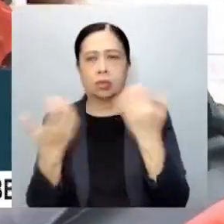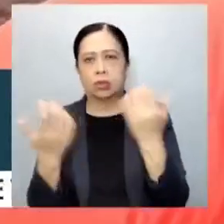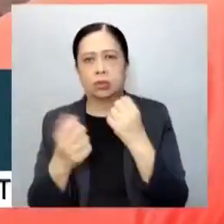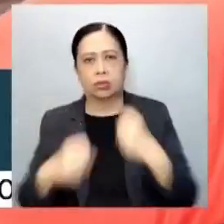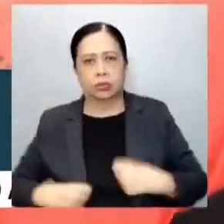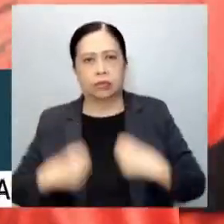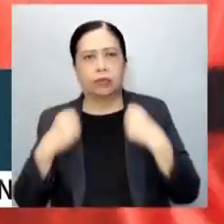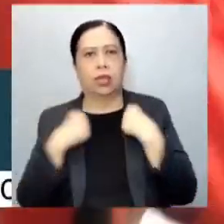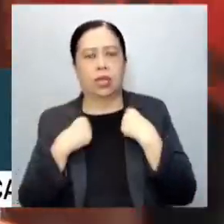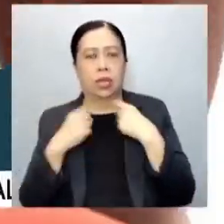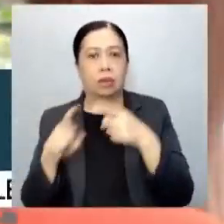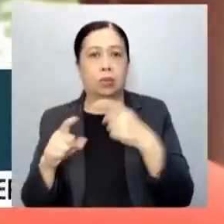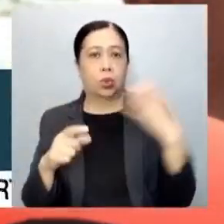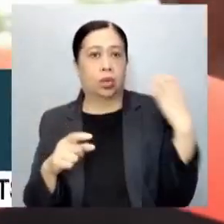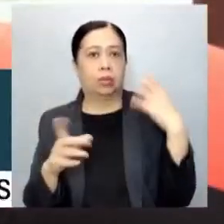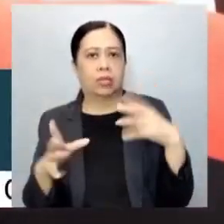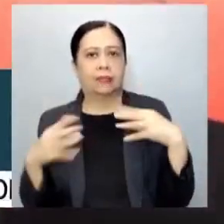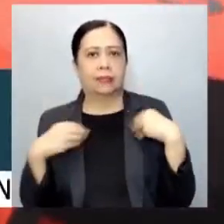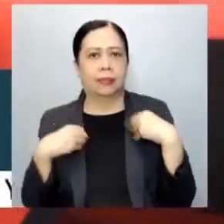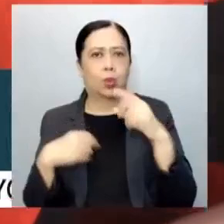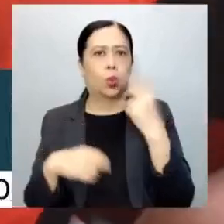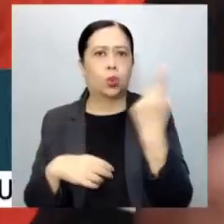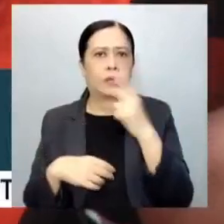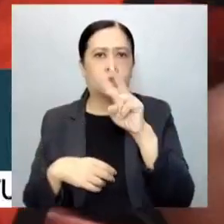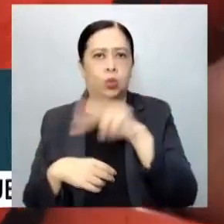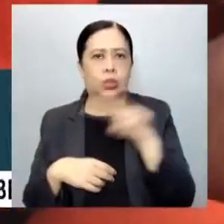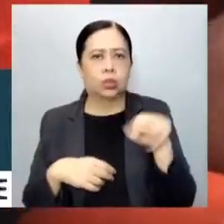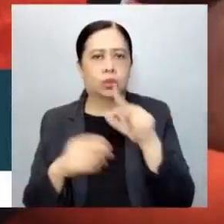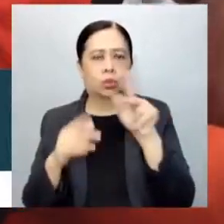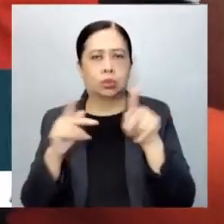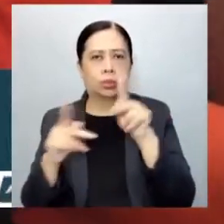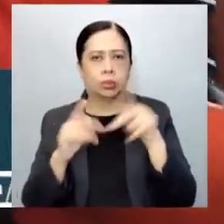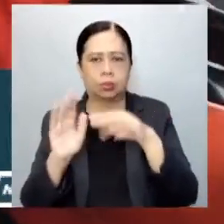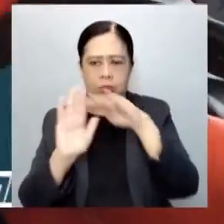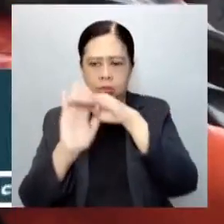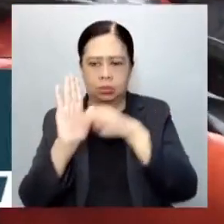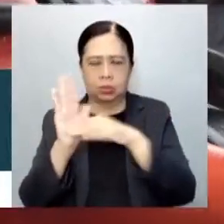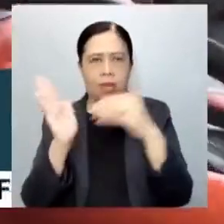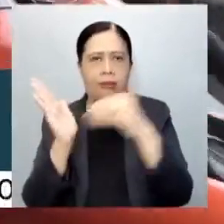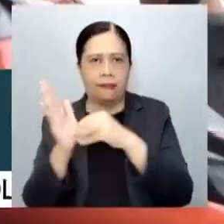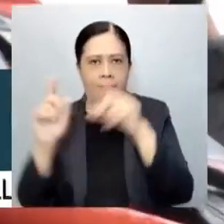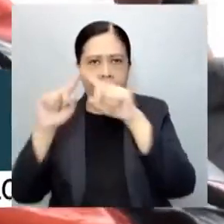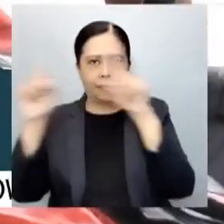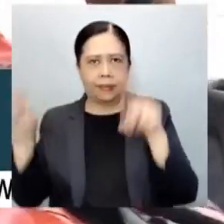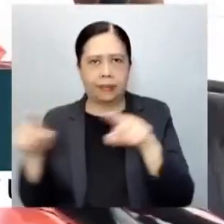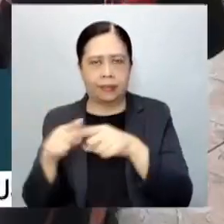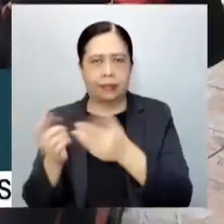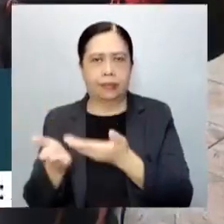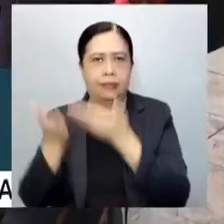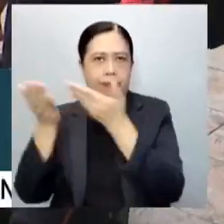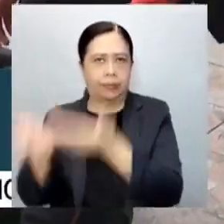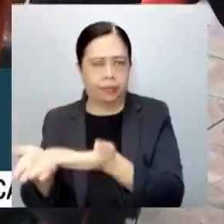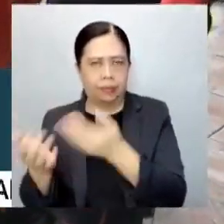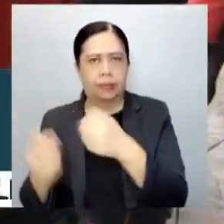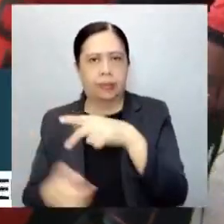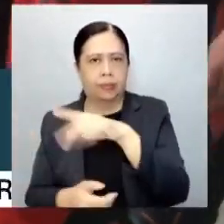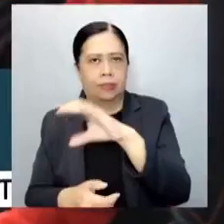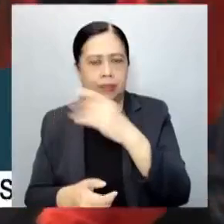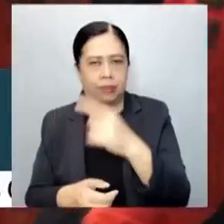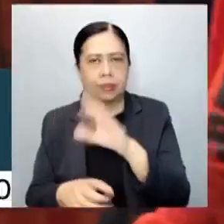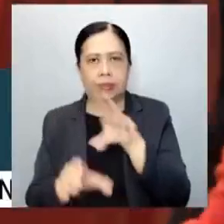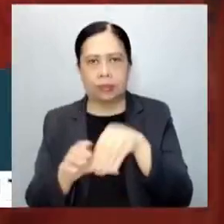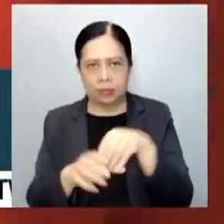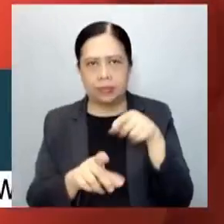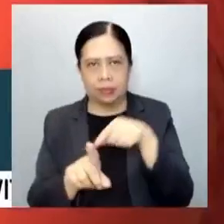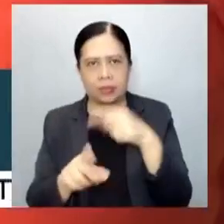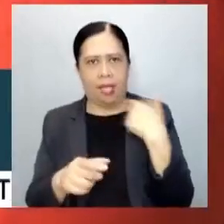of the vessel admitted that only 22 people listed down their names on the passenger manifest, and that included De Los Reyes, whom we